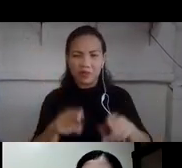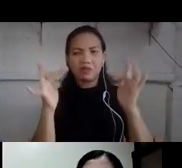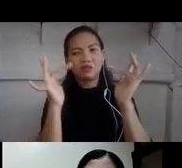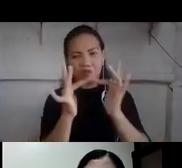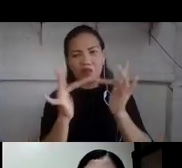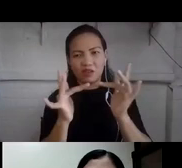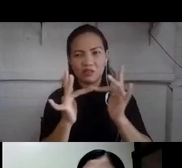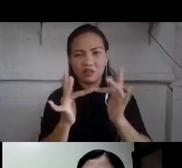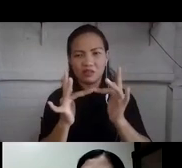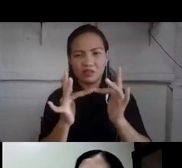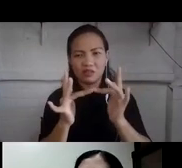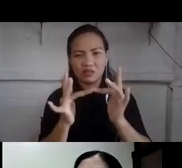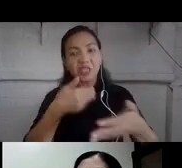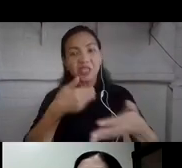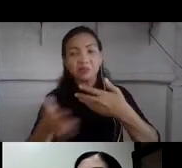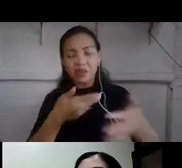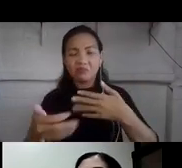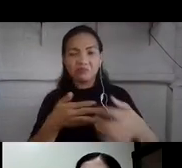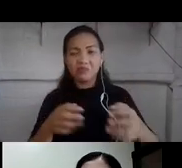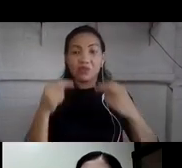kahit news, online na rin, di ba?